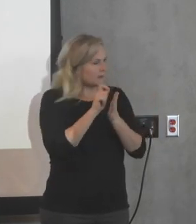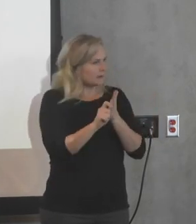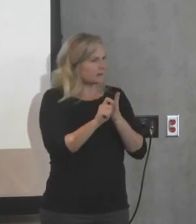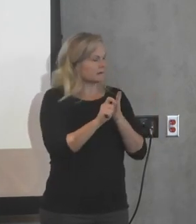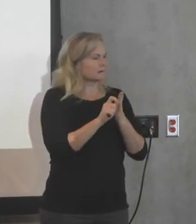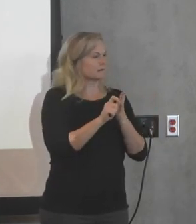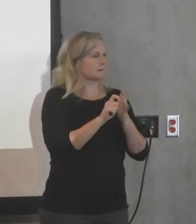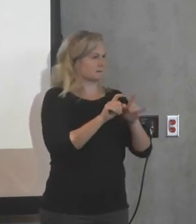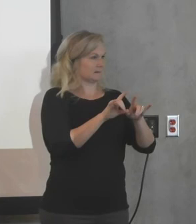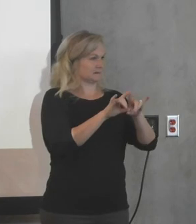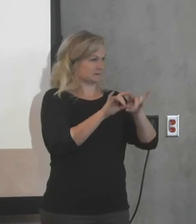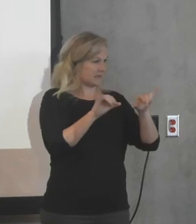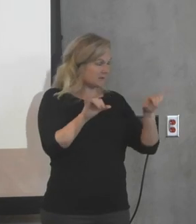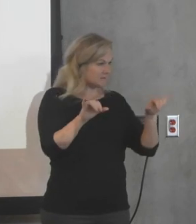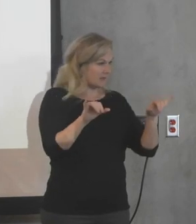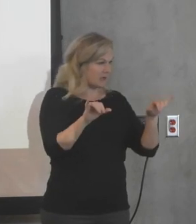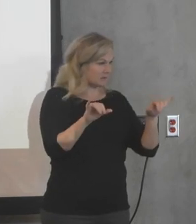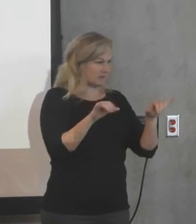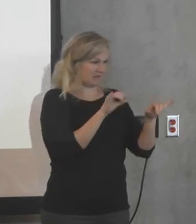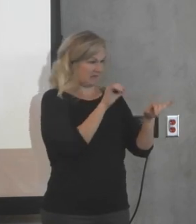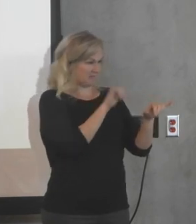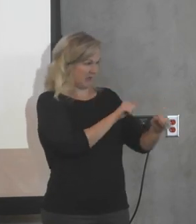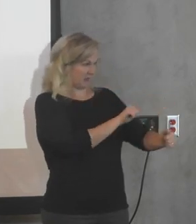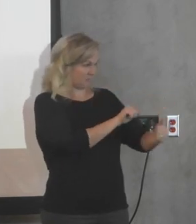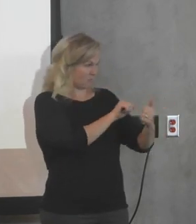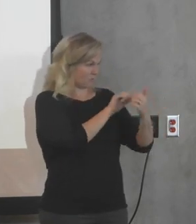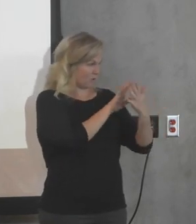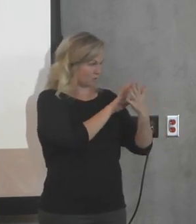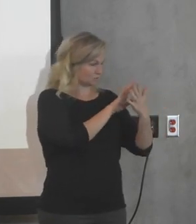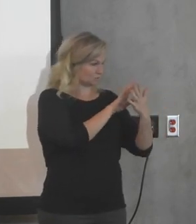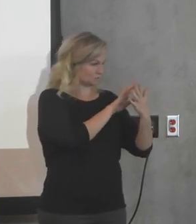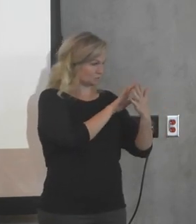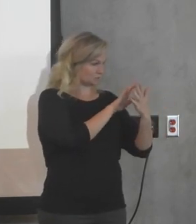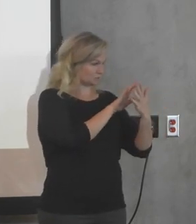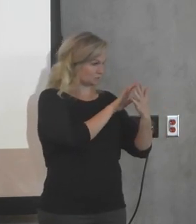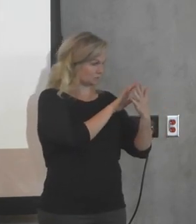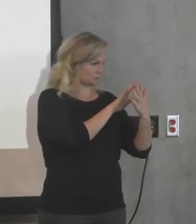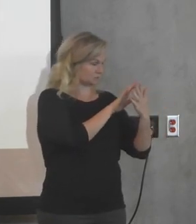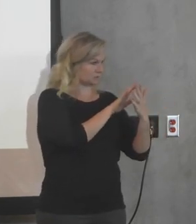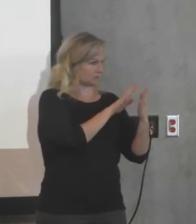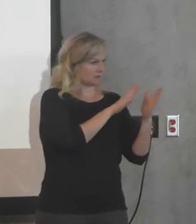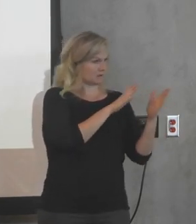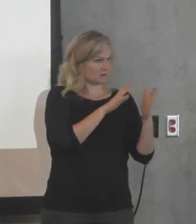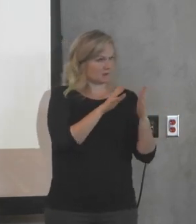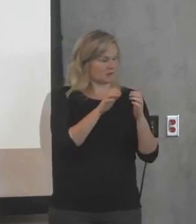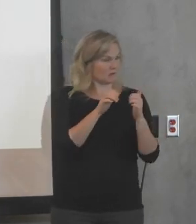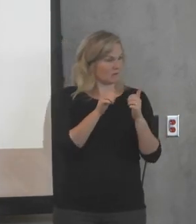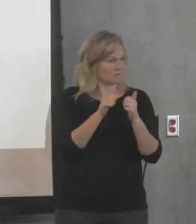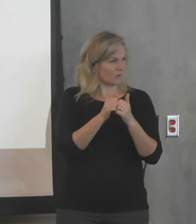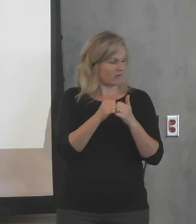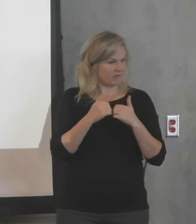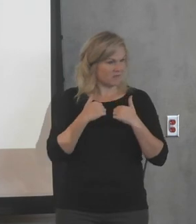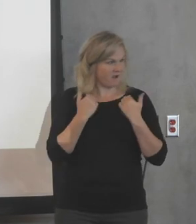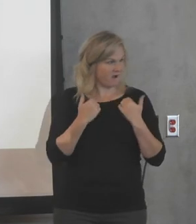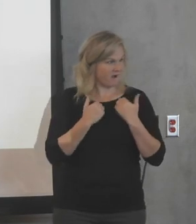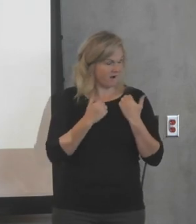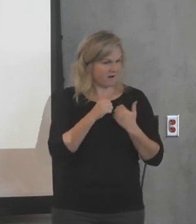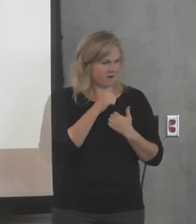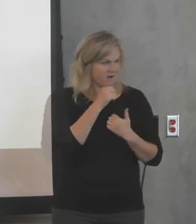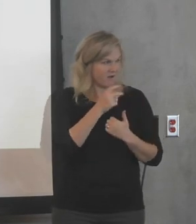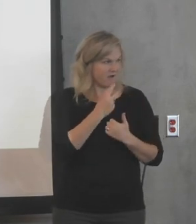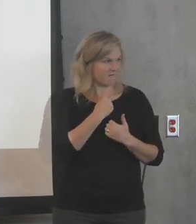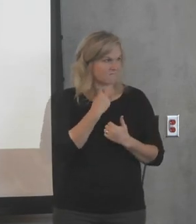But it's also found to be wonderful with our young nonverbal kids with